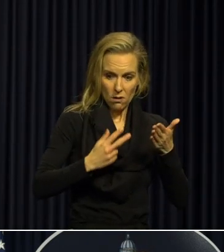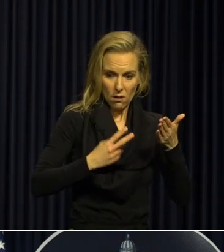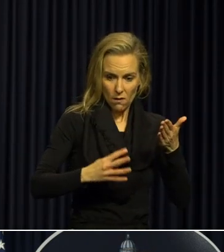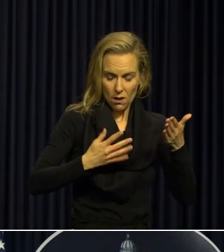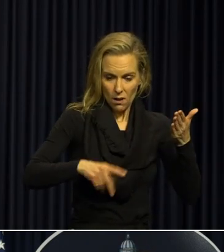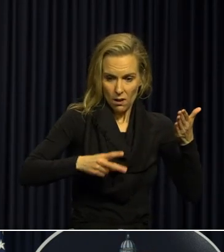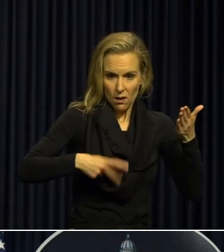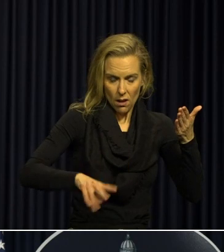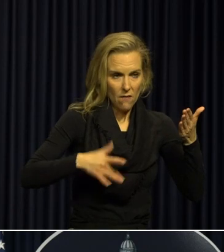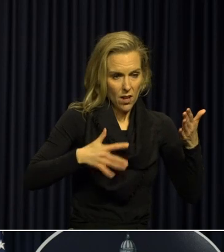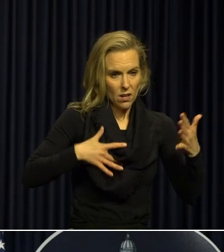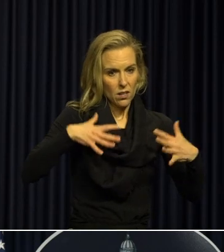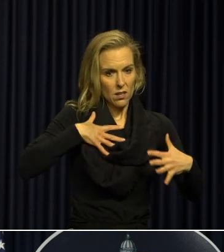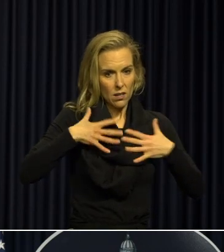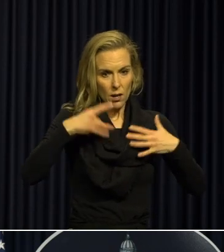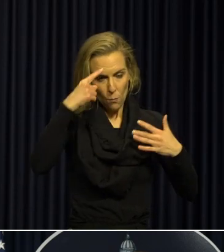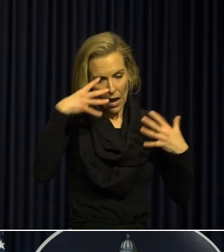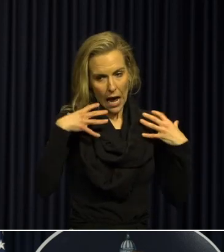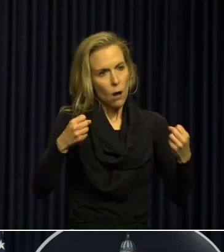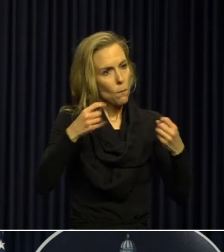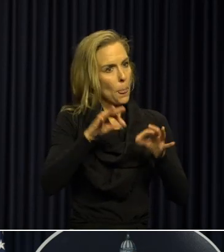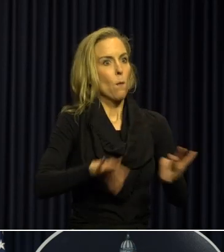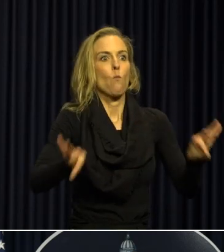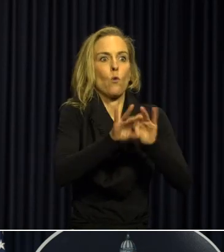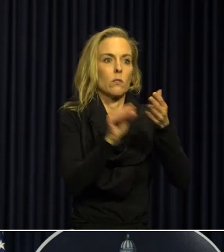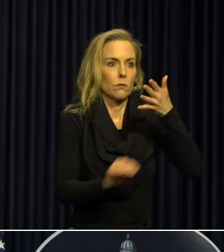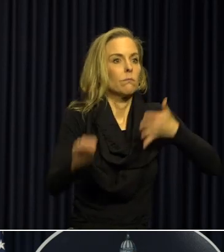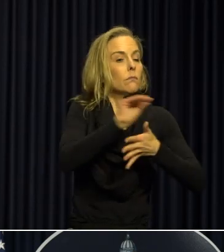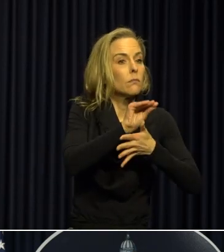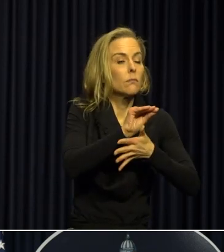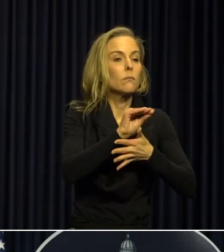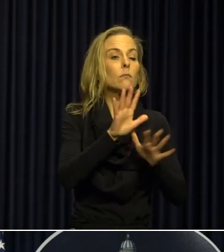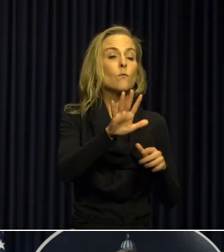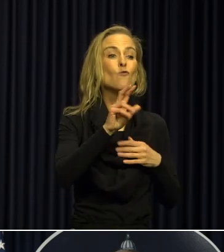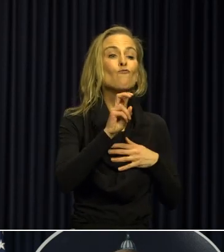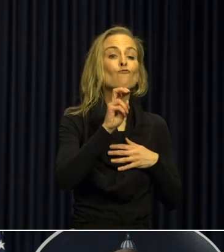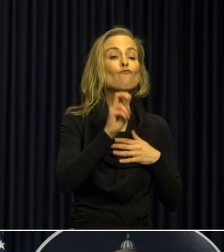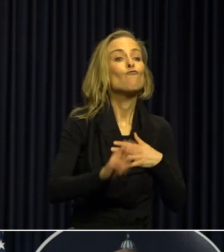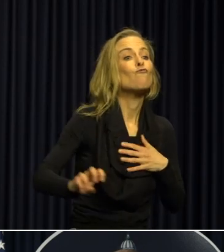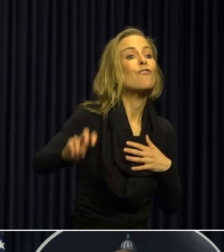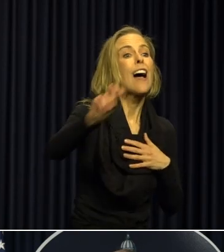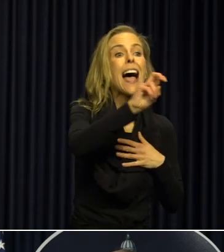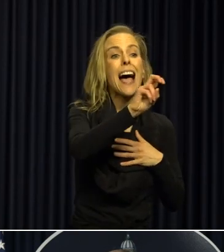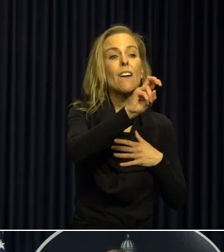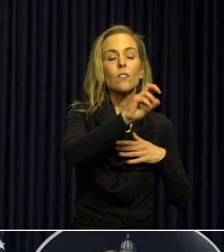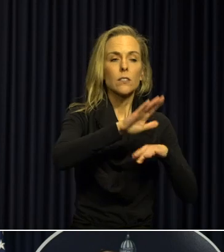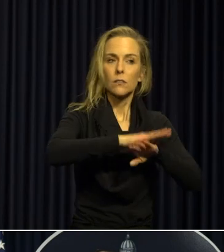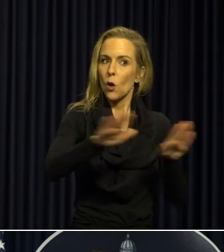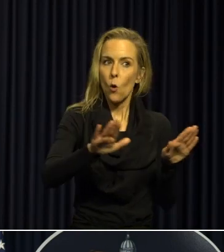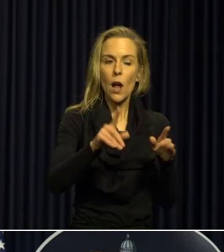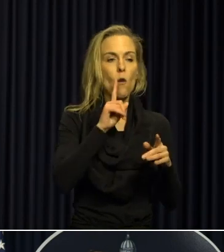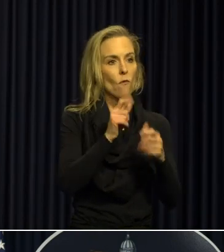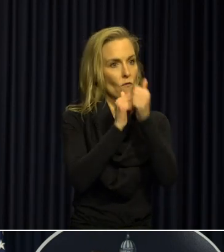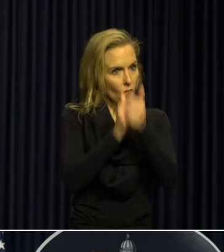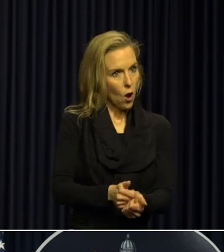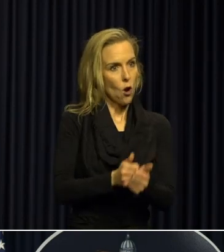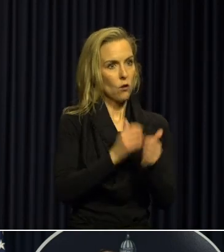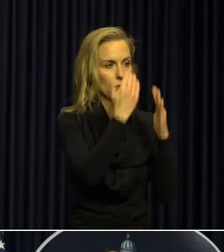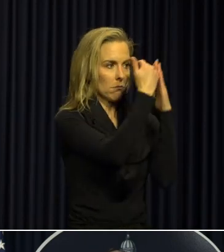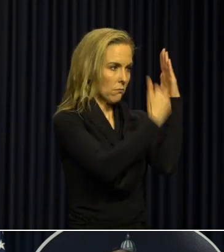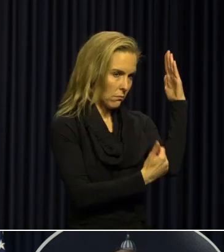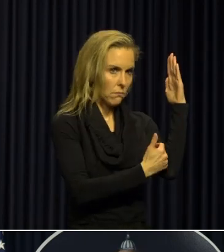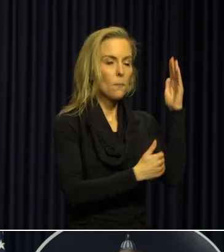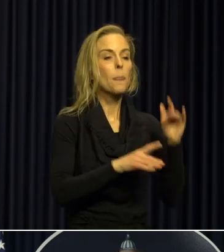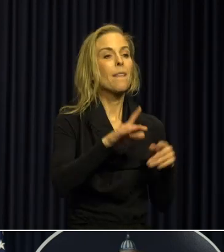go. So make sure you're staying healthy. Don't travel and report non-compliance. All right, so we always talk about the 10